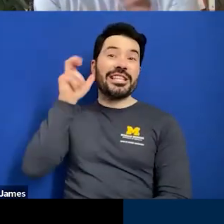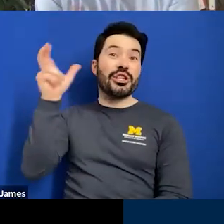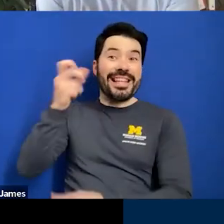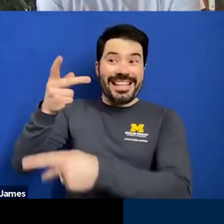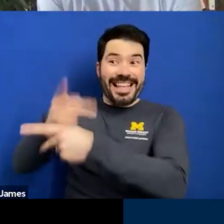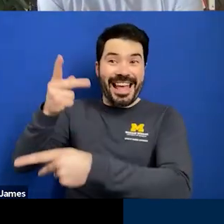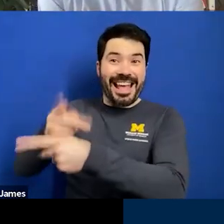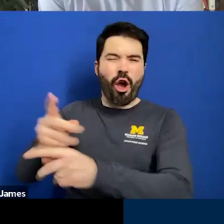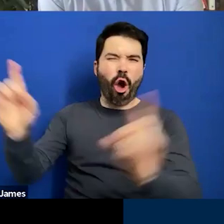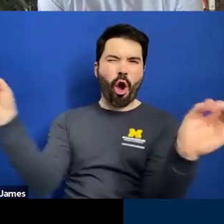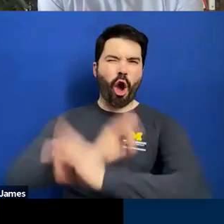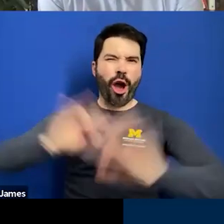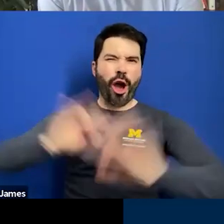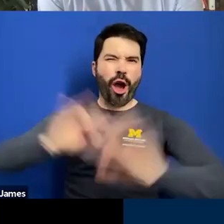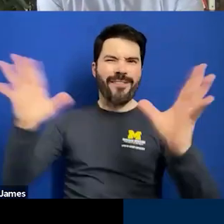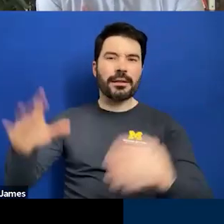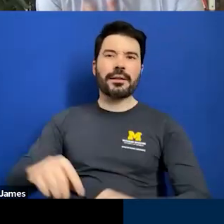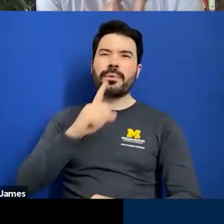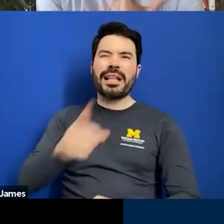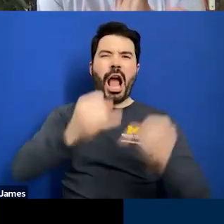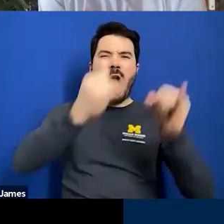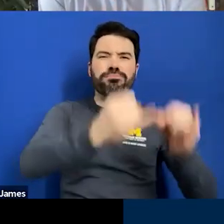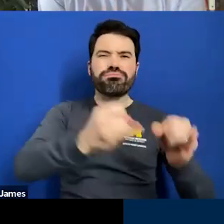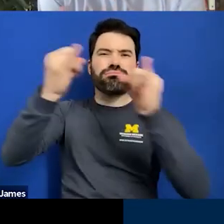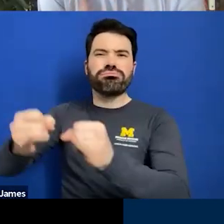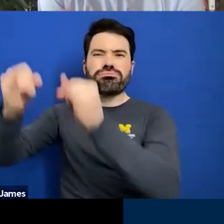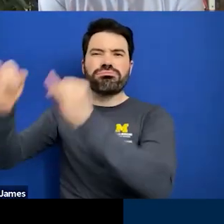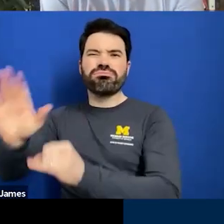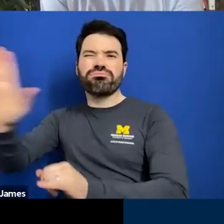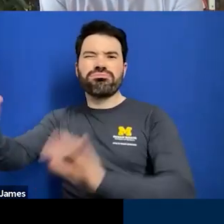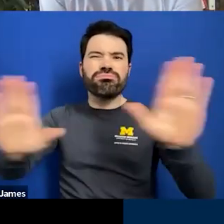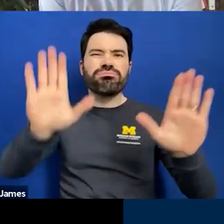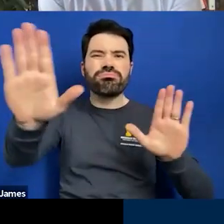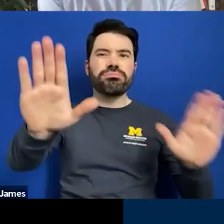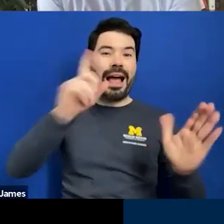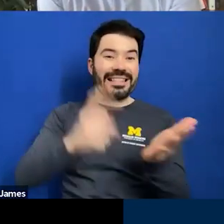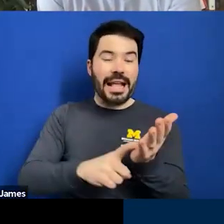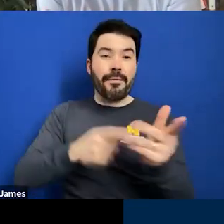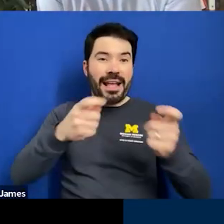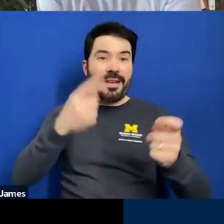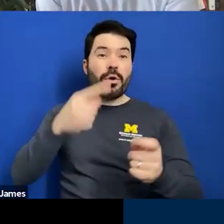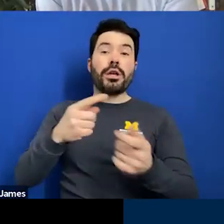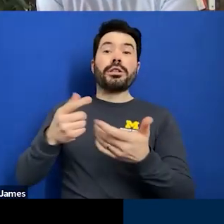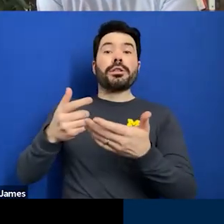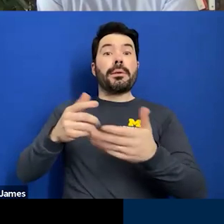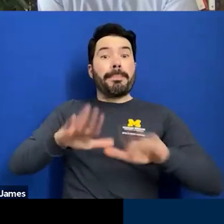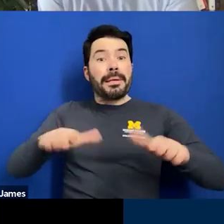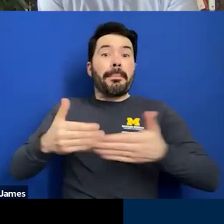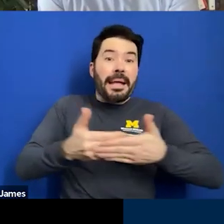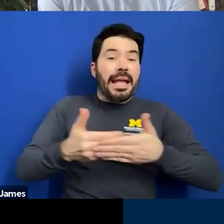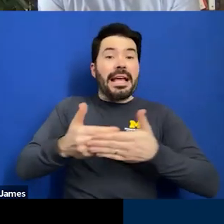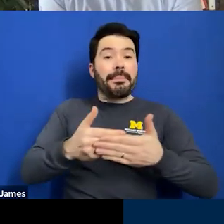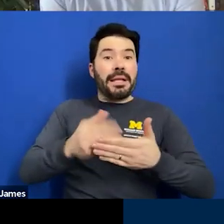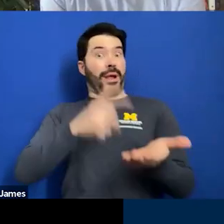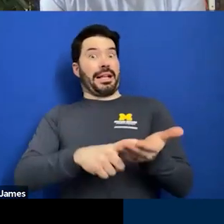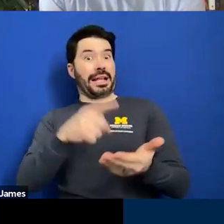absolutely awful. It's highly fragmented. The identification and management of pediatric hearing loss is okay and is improving.